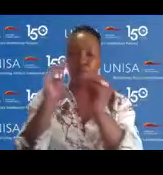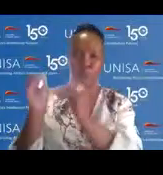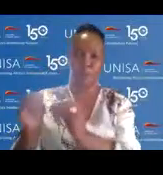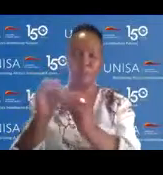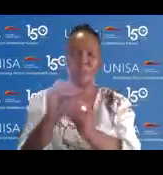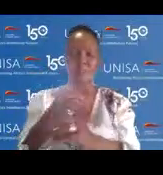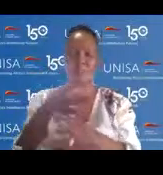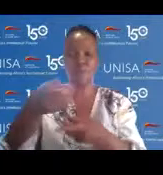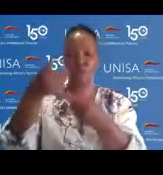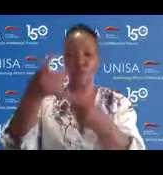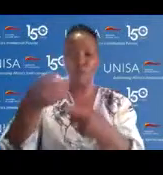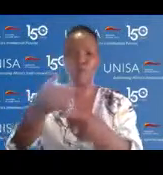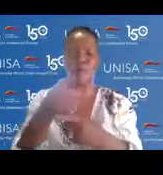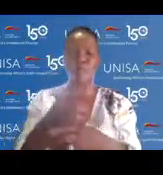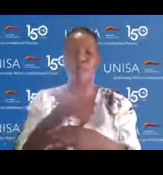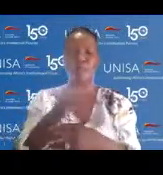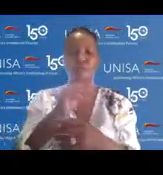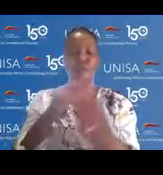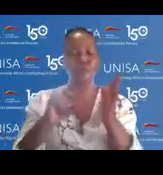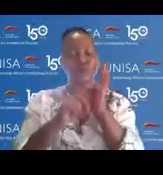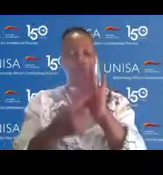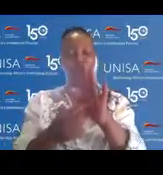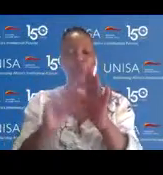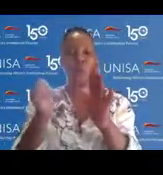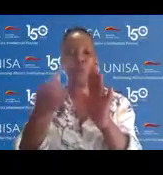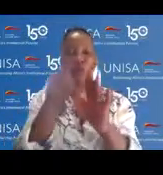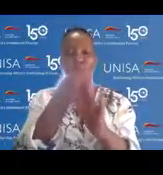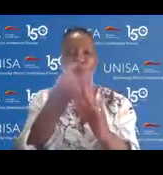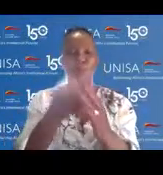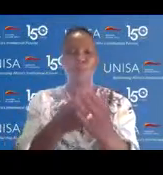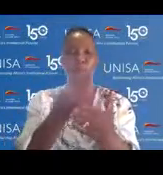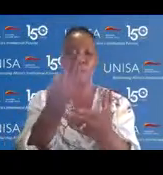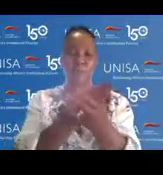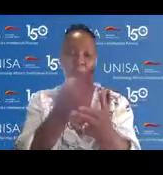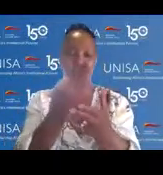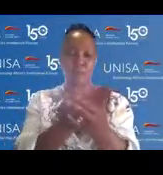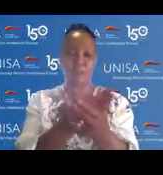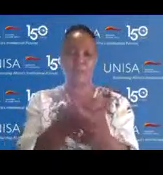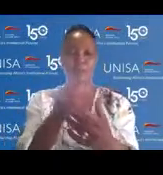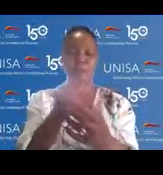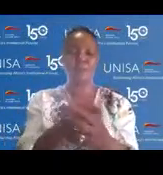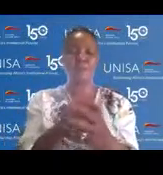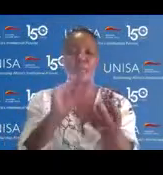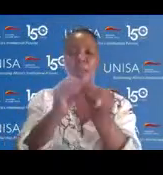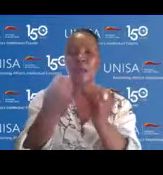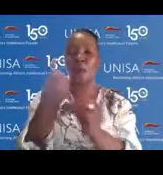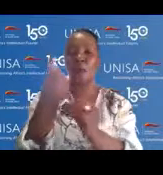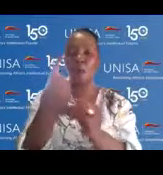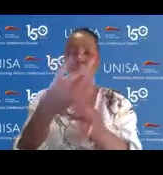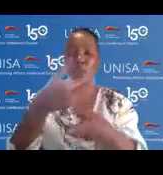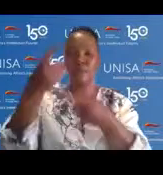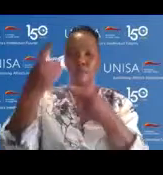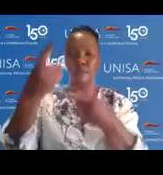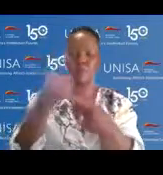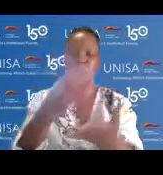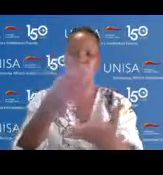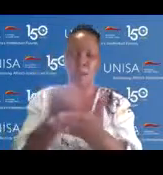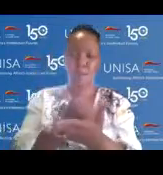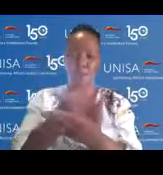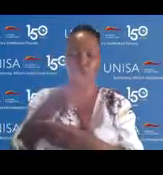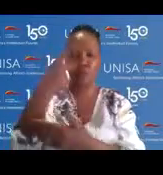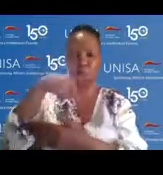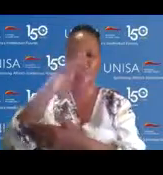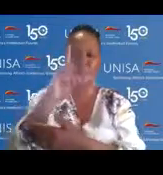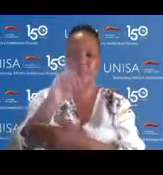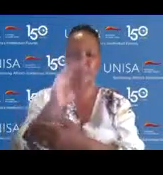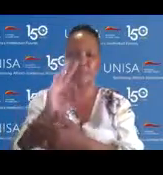show you all of your files. And remember, we just created a document called saving a PDF, and that's the one that we want